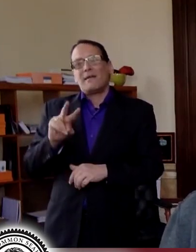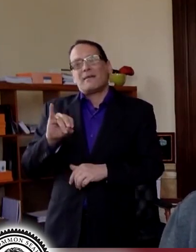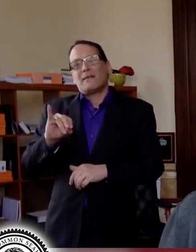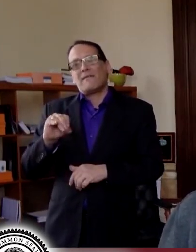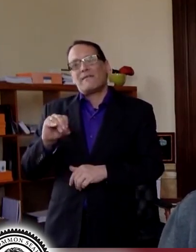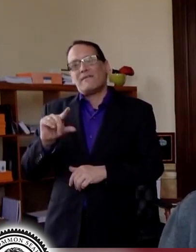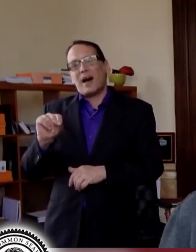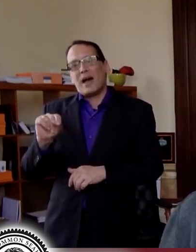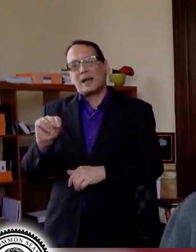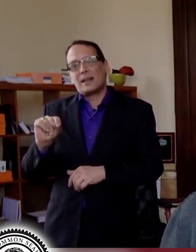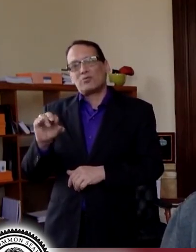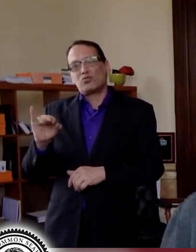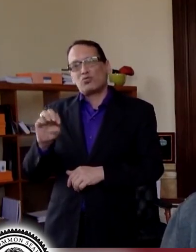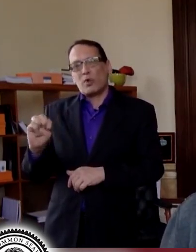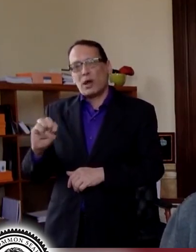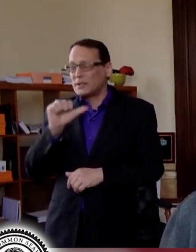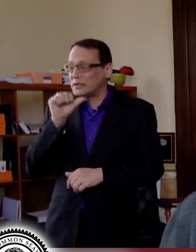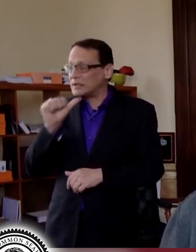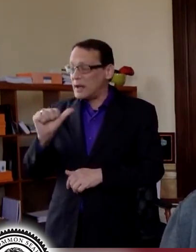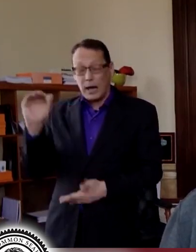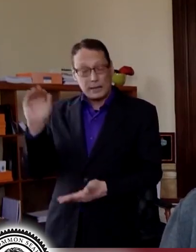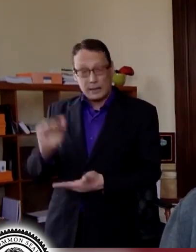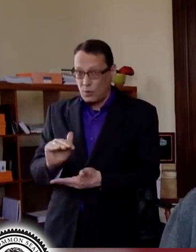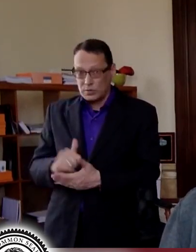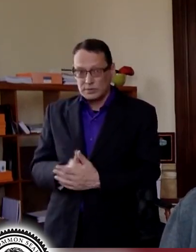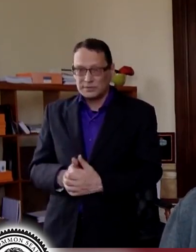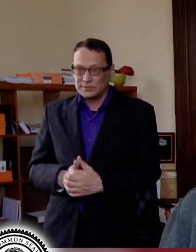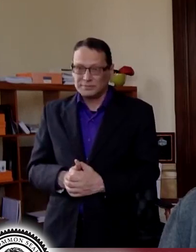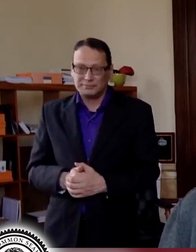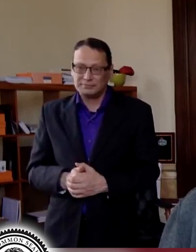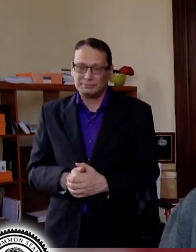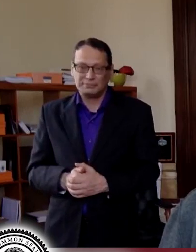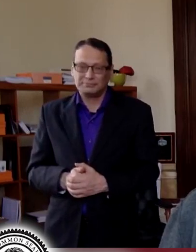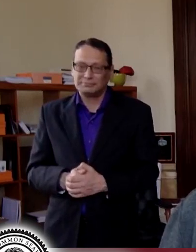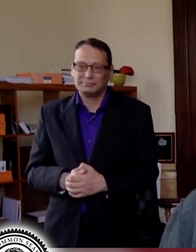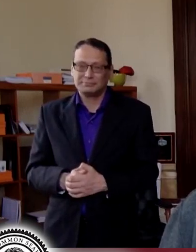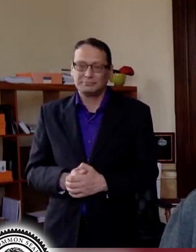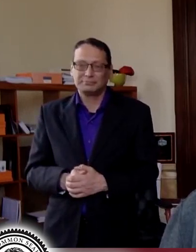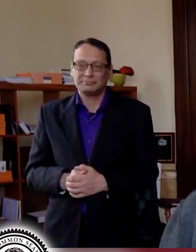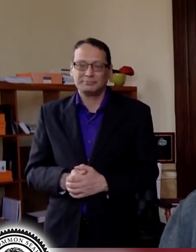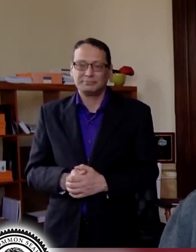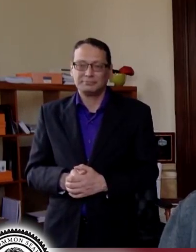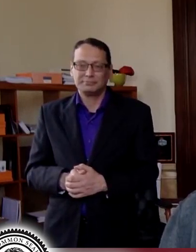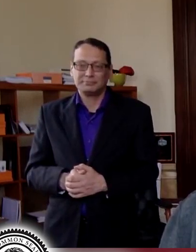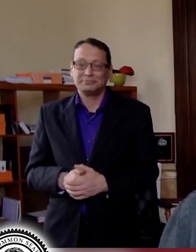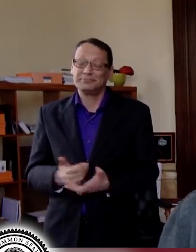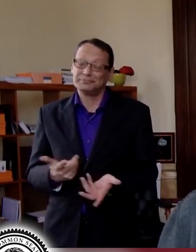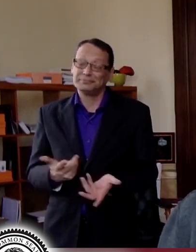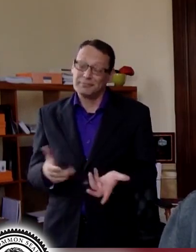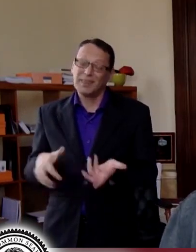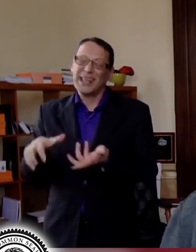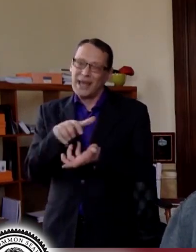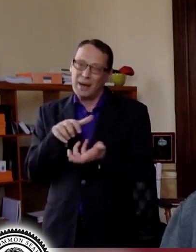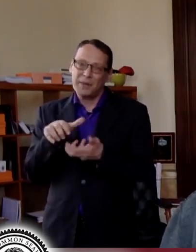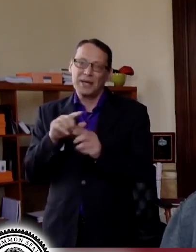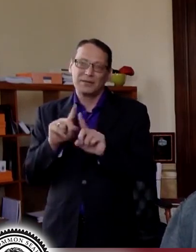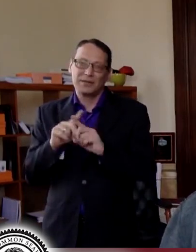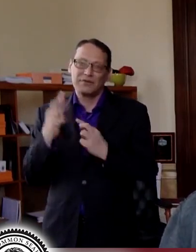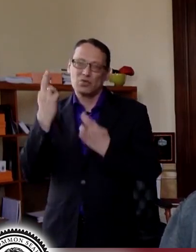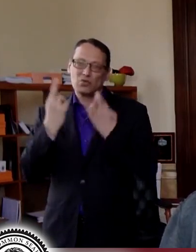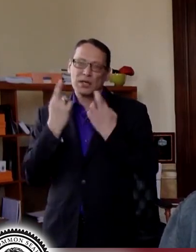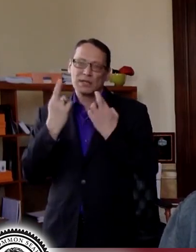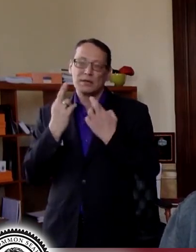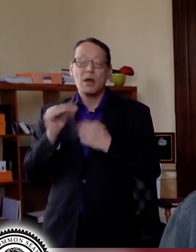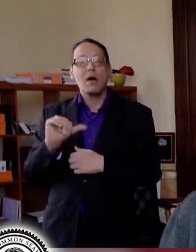Violent crime is not down in our city. And it's a combination of things. Some other crime